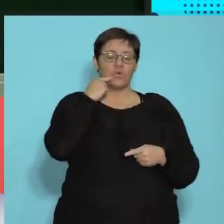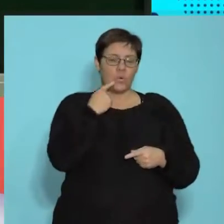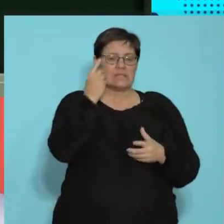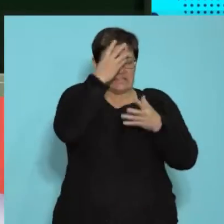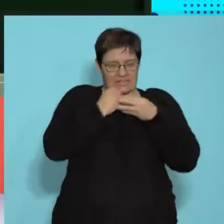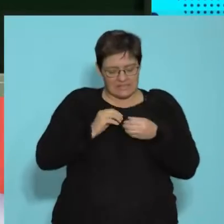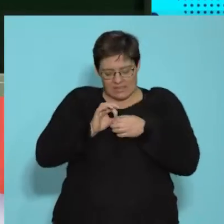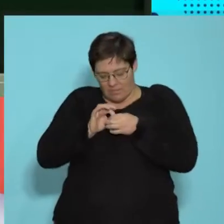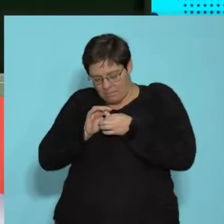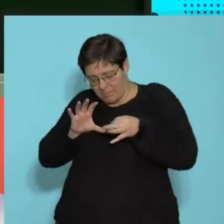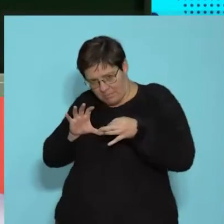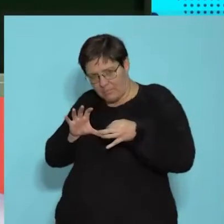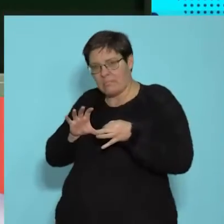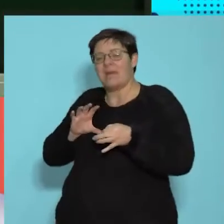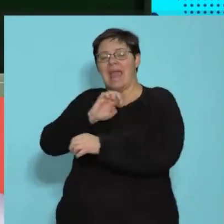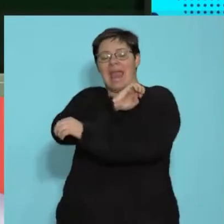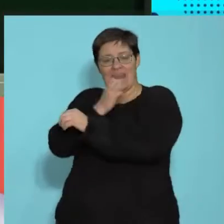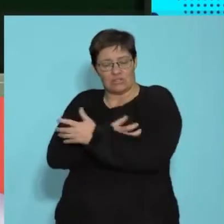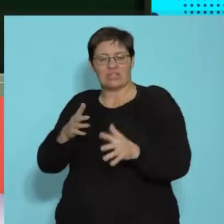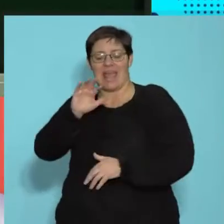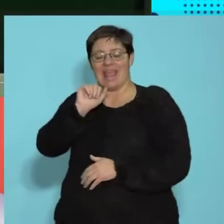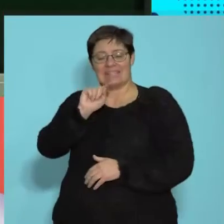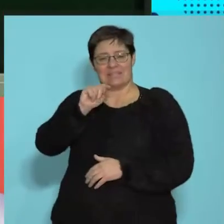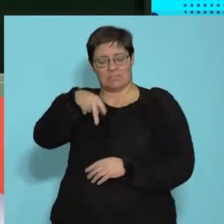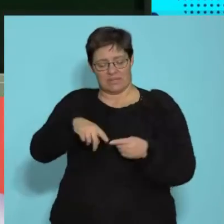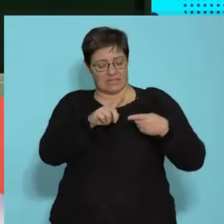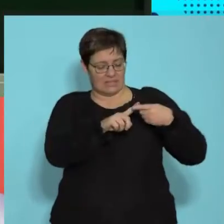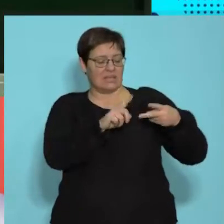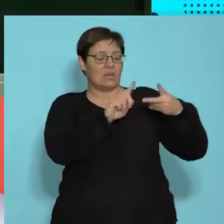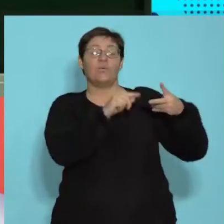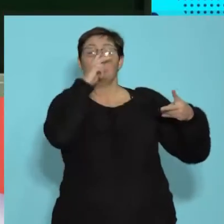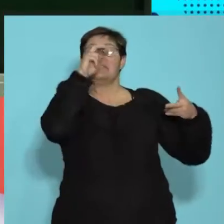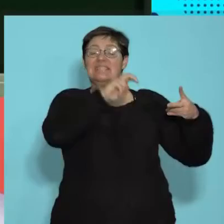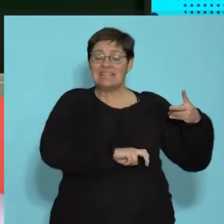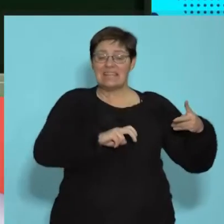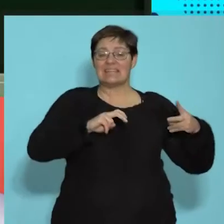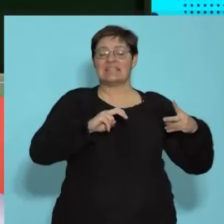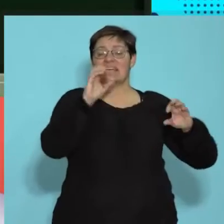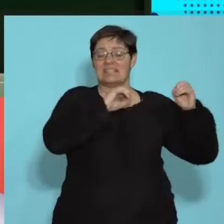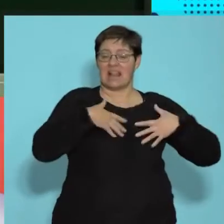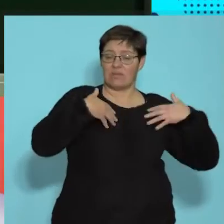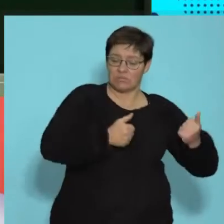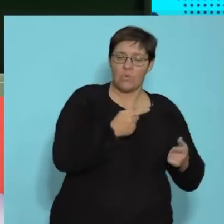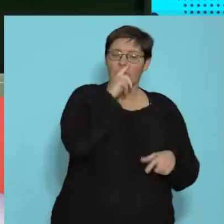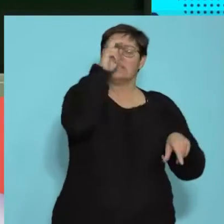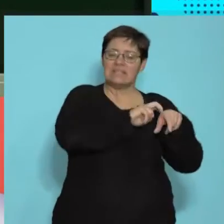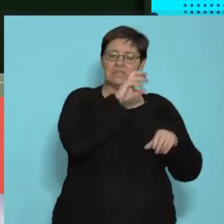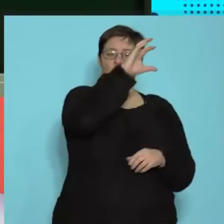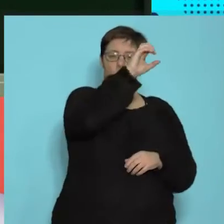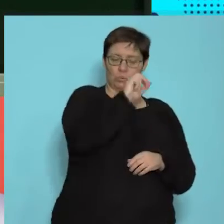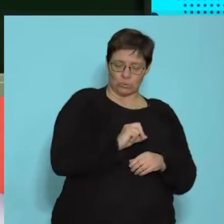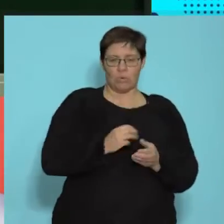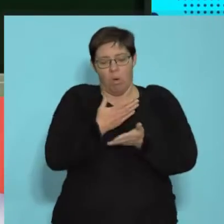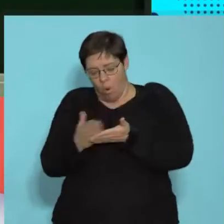in the glucose and release the energy, that's ATP. What is we need in cellular respiration? We need